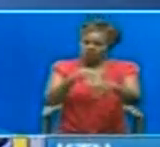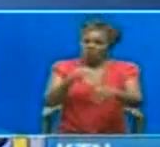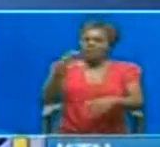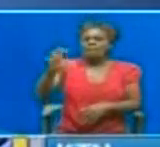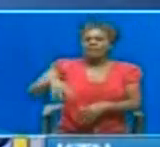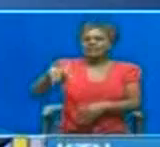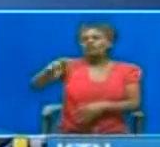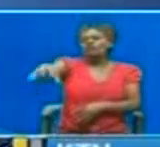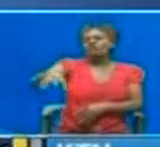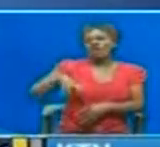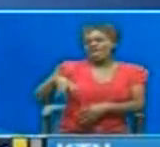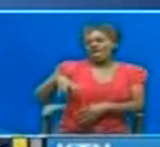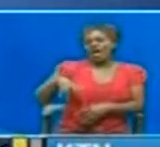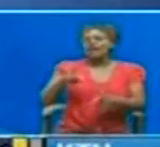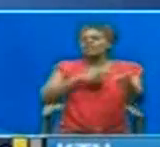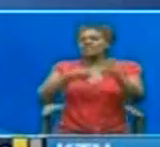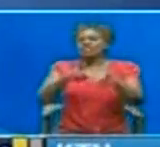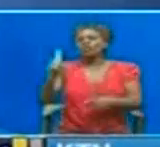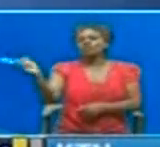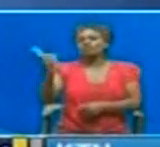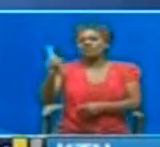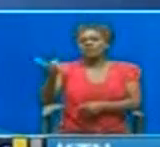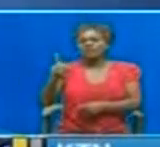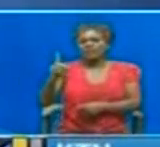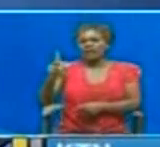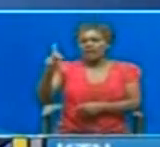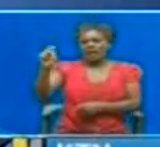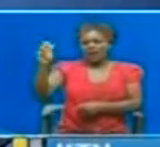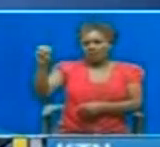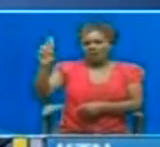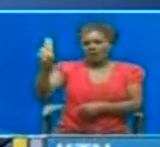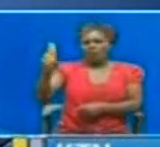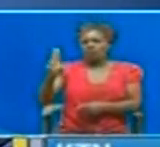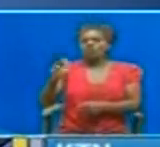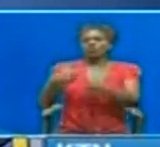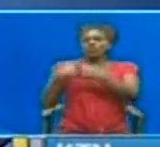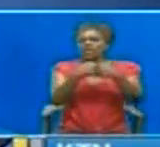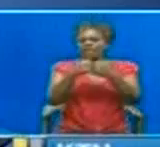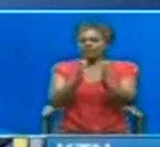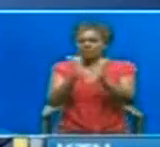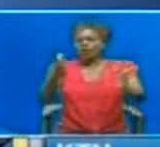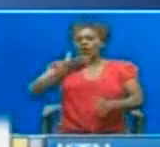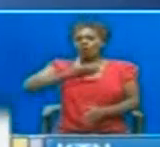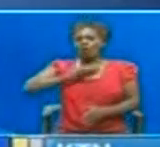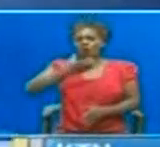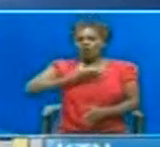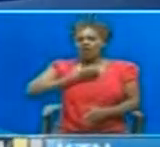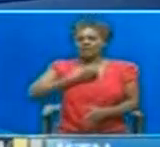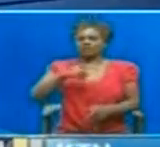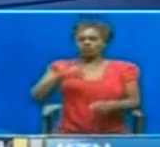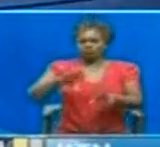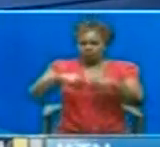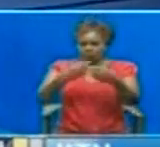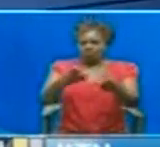the matatu fares. And the Transport Cabinet Secretary, Michael Kamau, has challenged public service vehicle owners to accord commuters